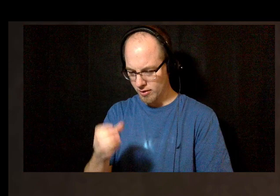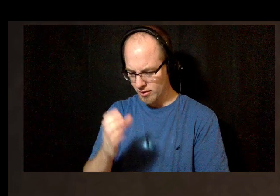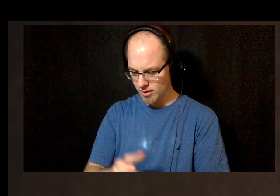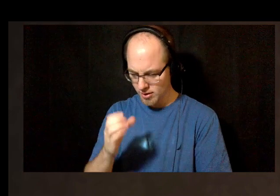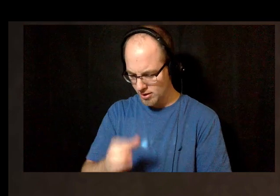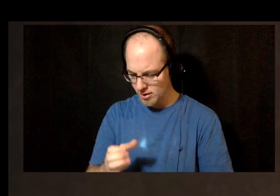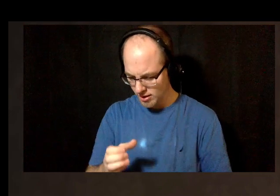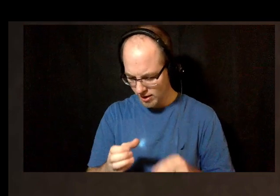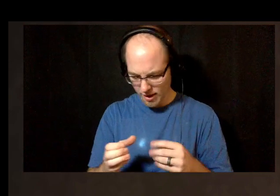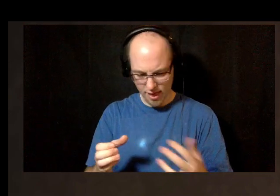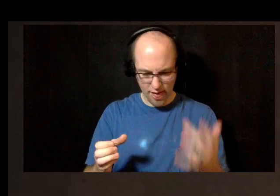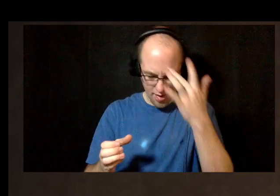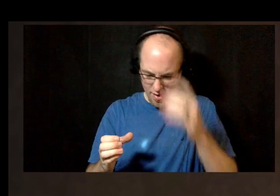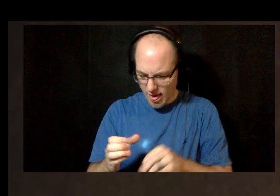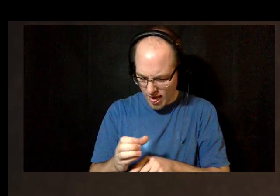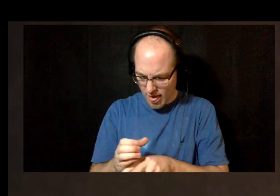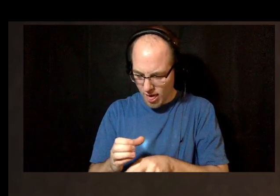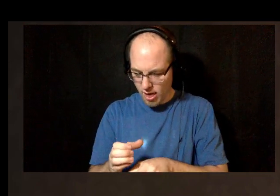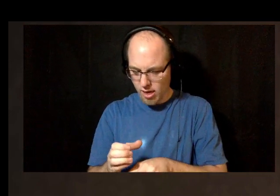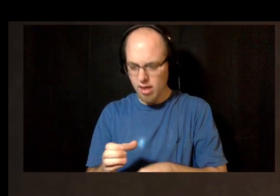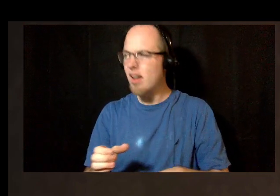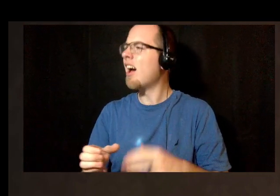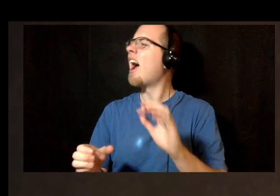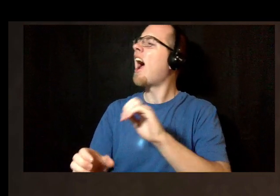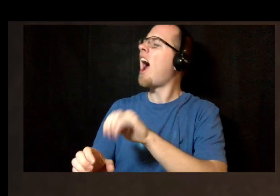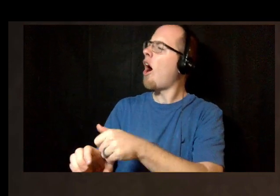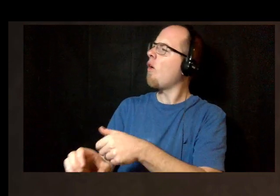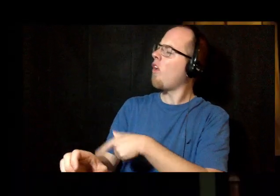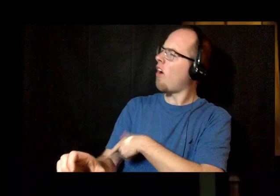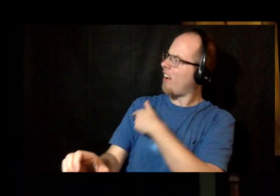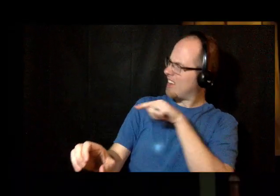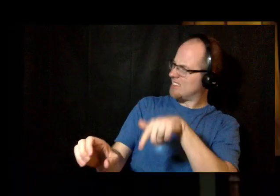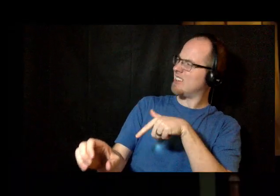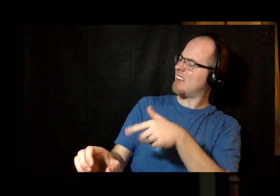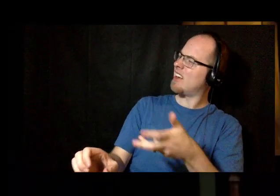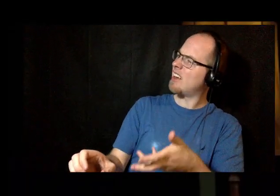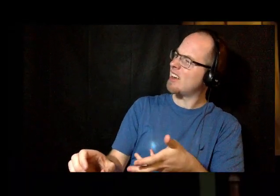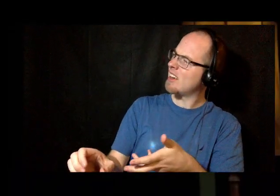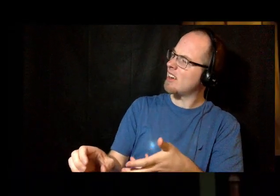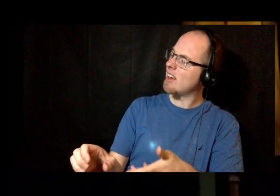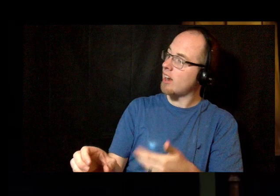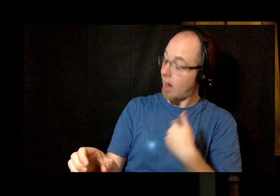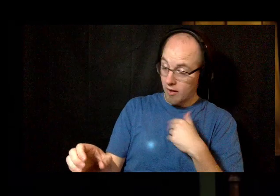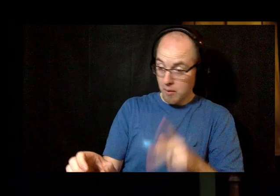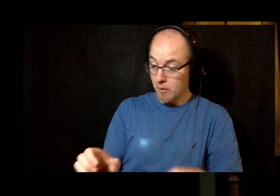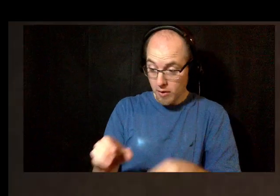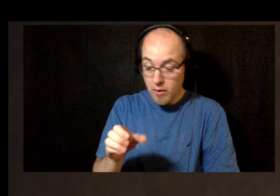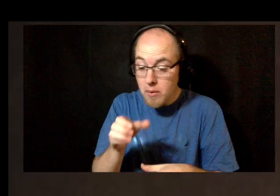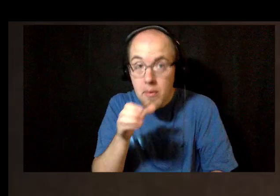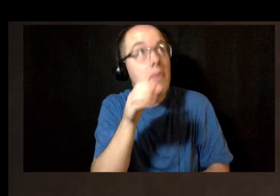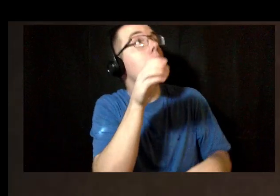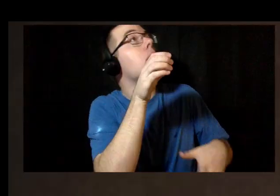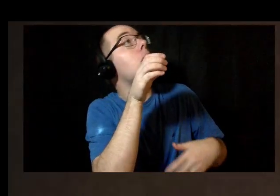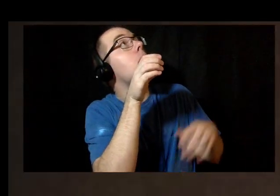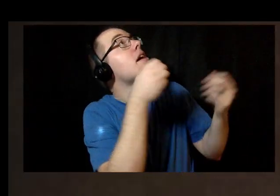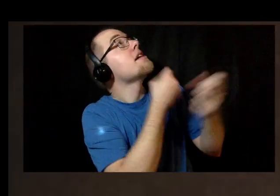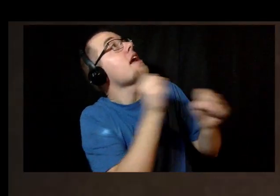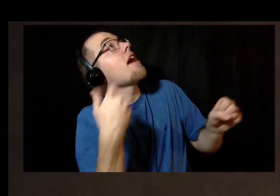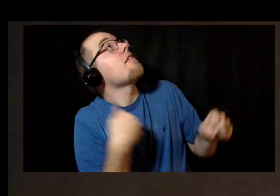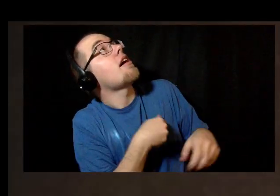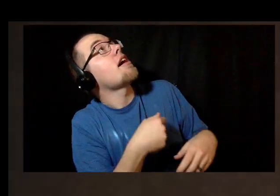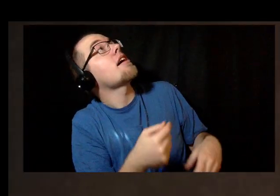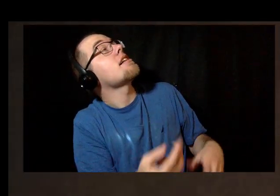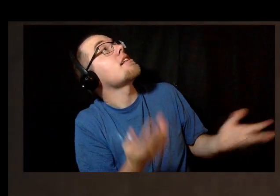couch? There's little people in it. Save us! Save us from our porcelain prison!